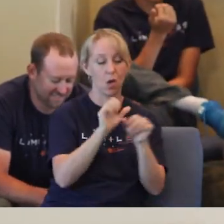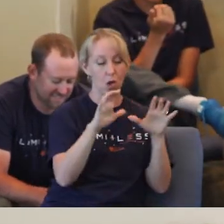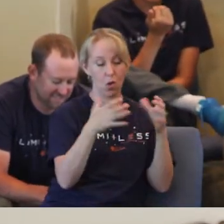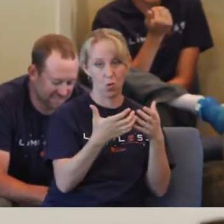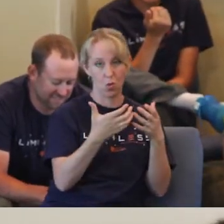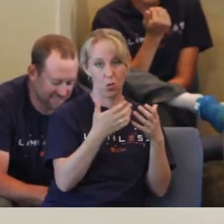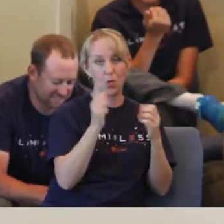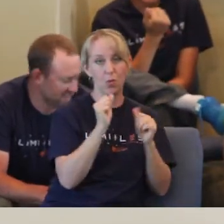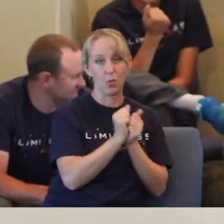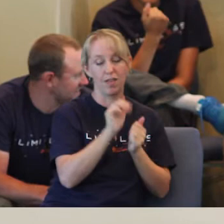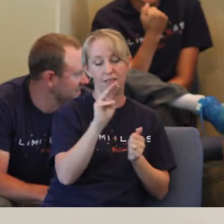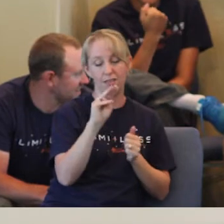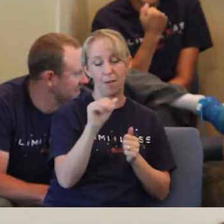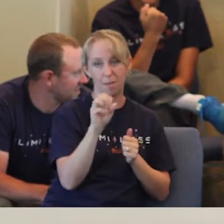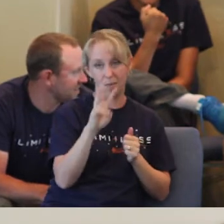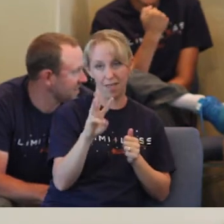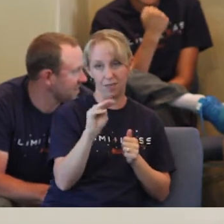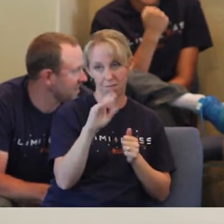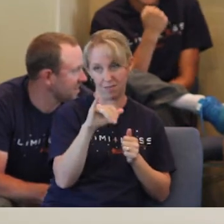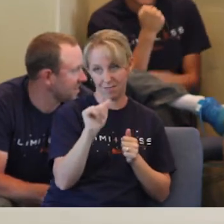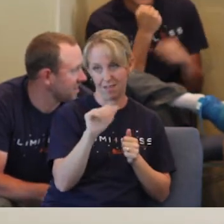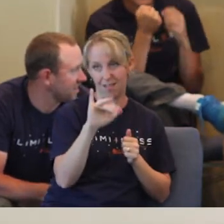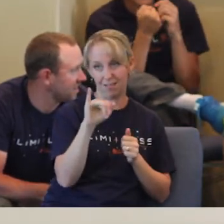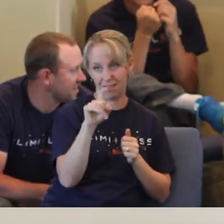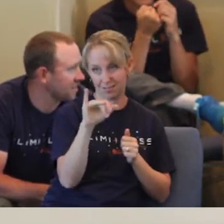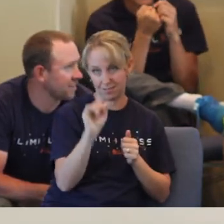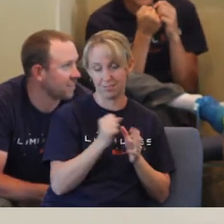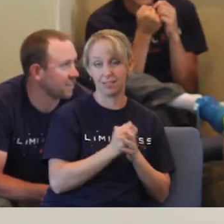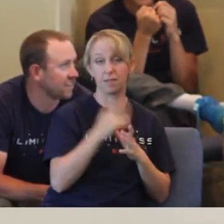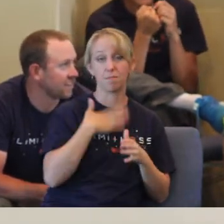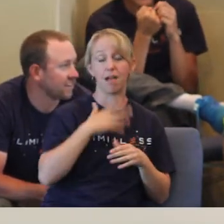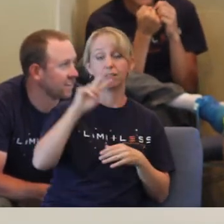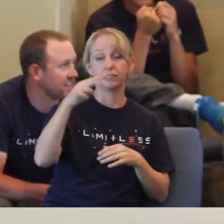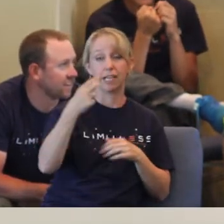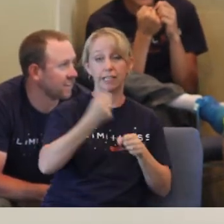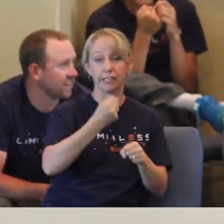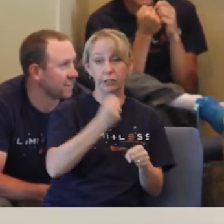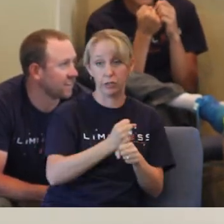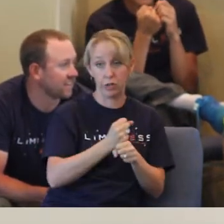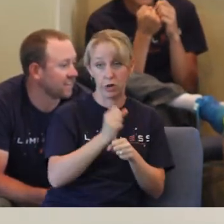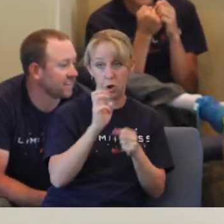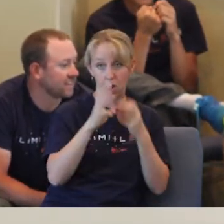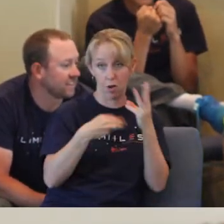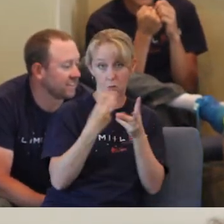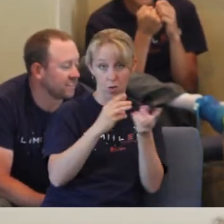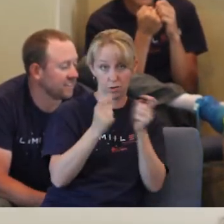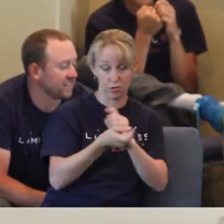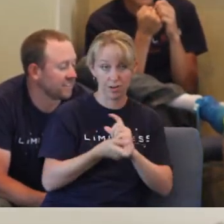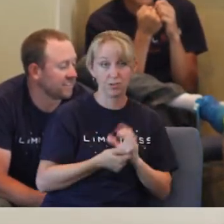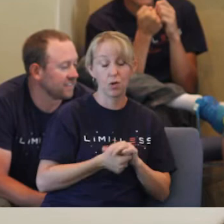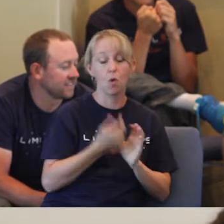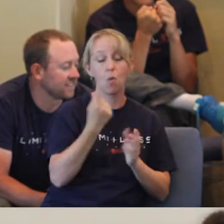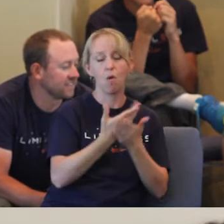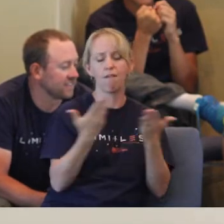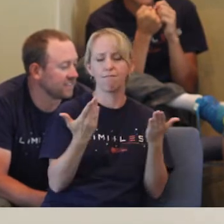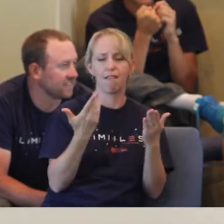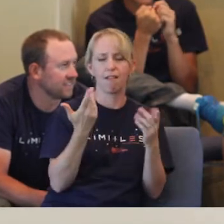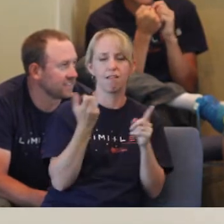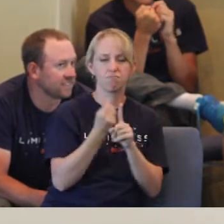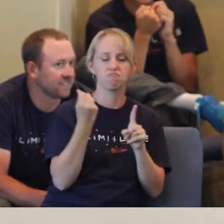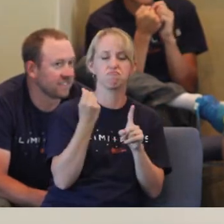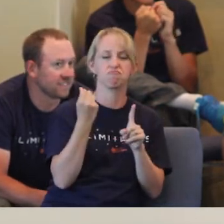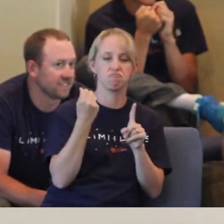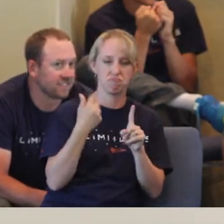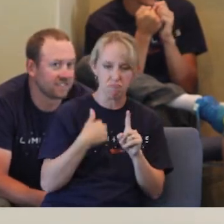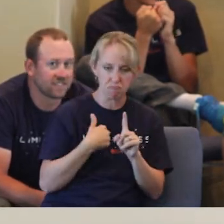Hi, I am Olivia. I was on the crew with Matthew, Malia, and Alexis. This is my second year at